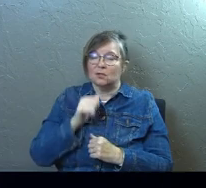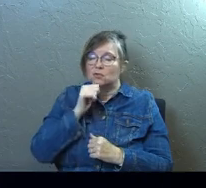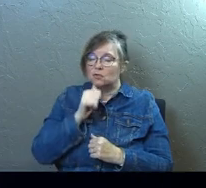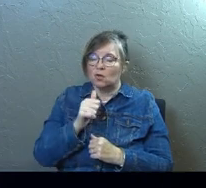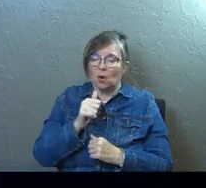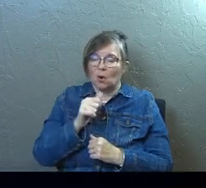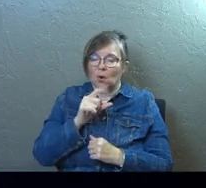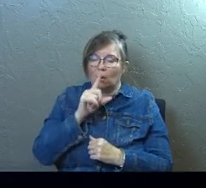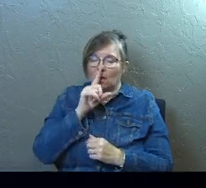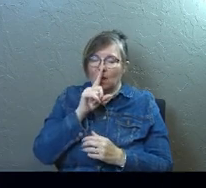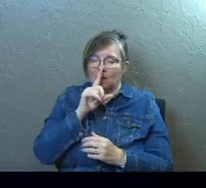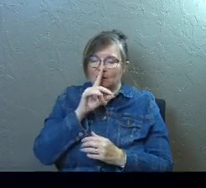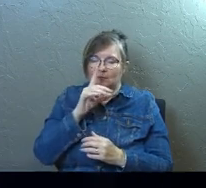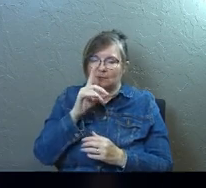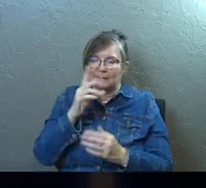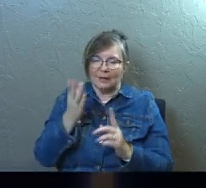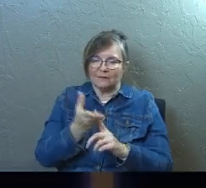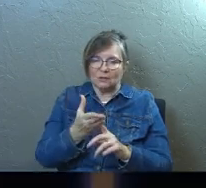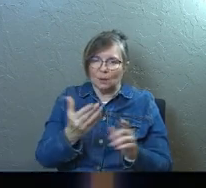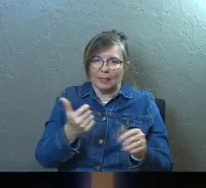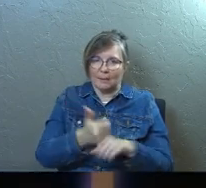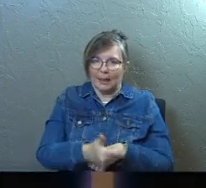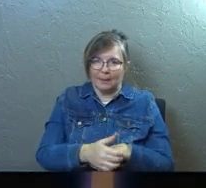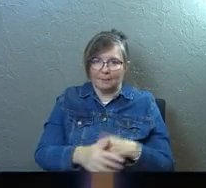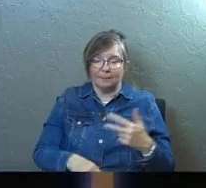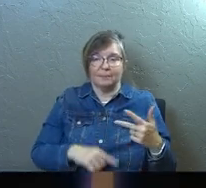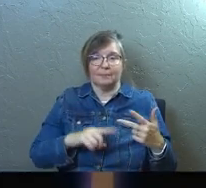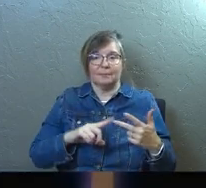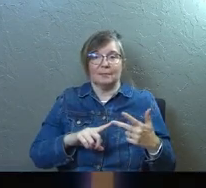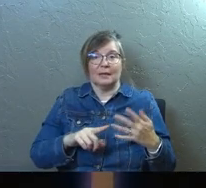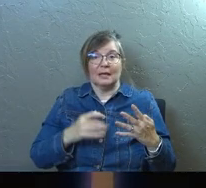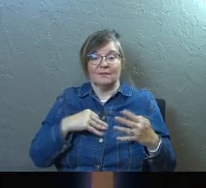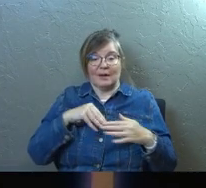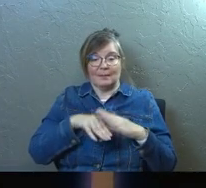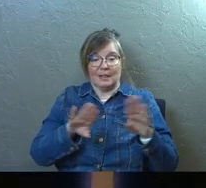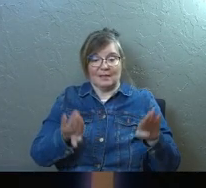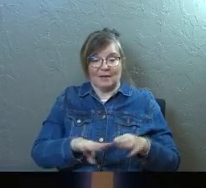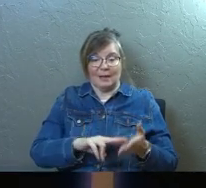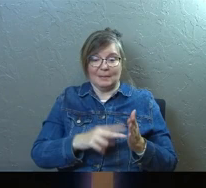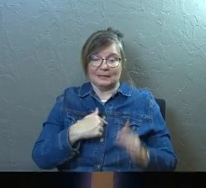Don't fall for the blame stuff. Next life. I'm in the valley. I'm on my own.